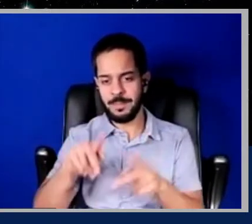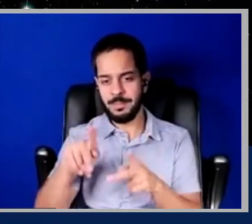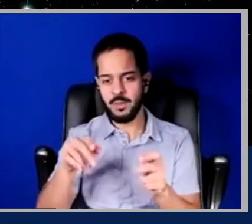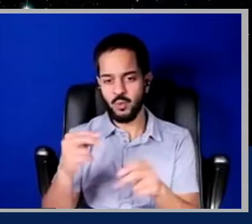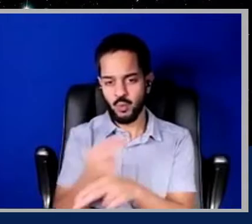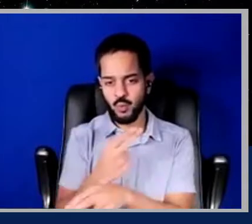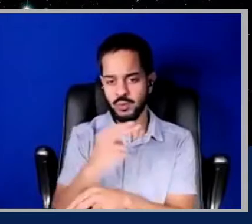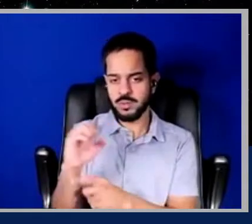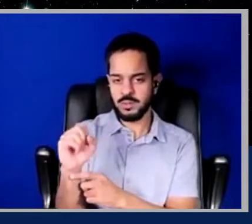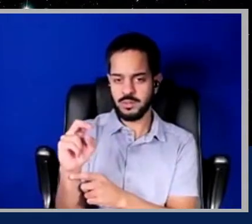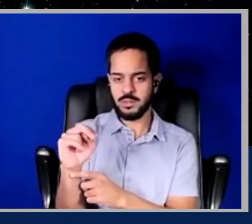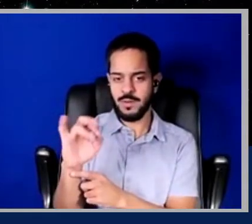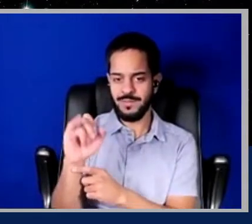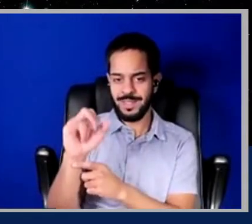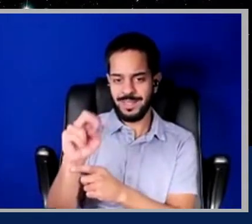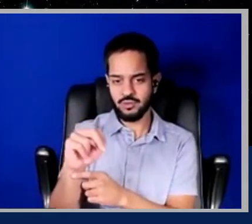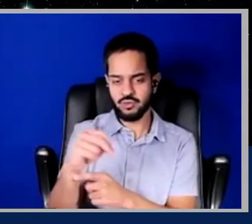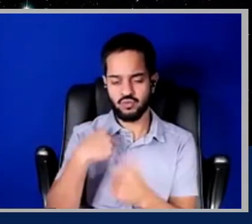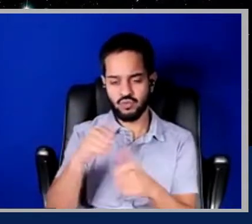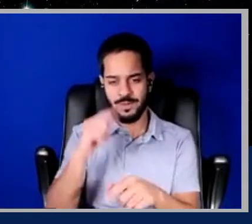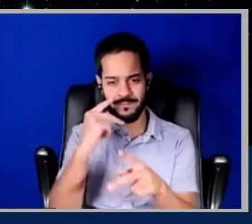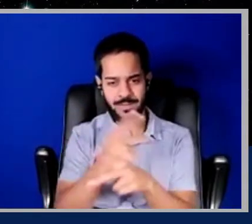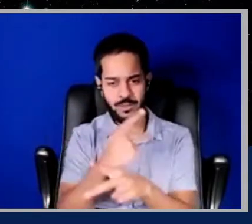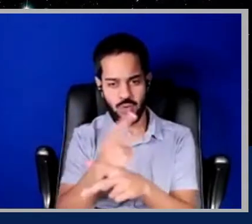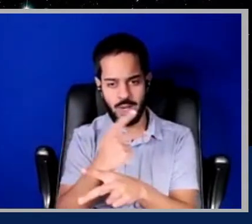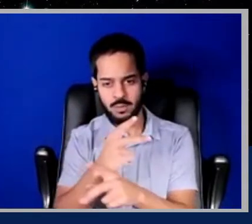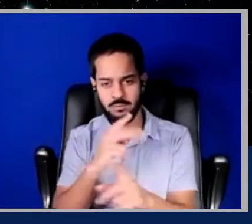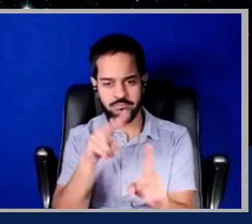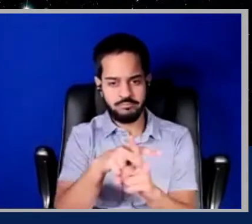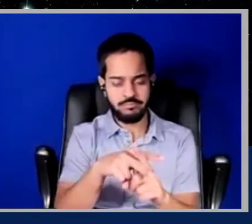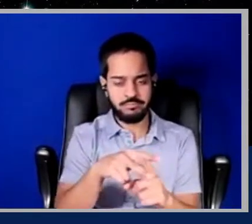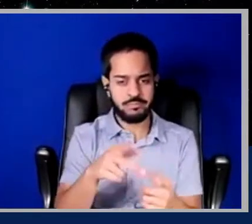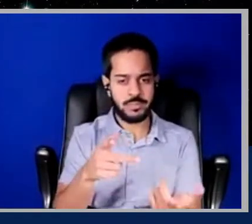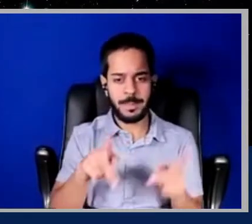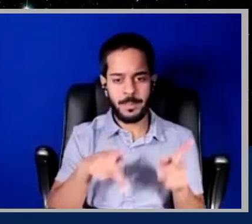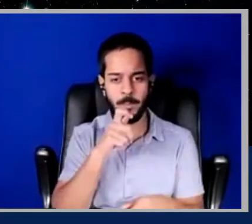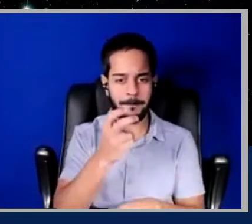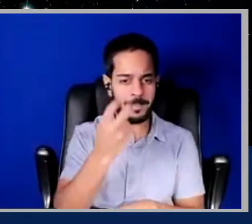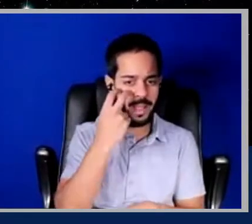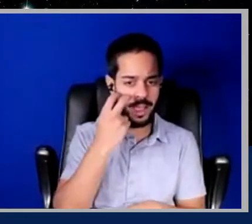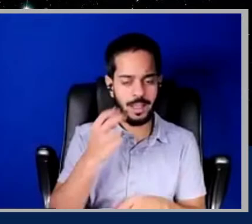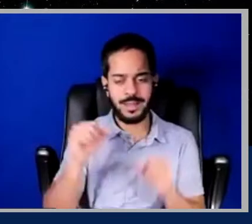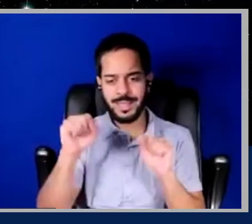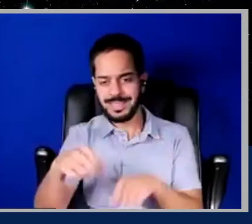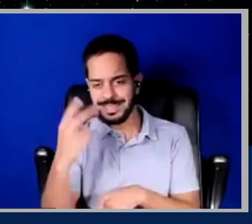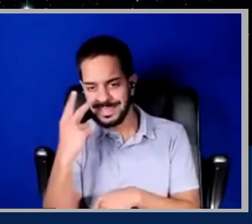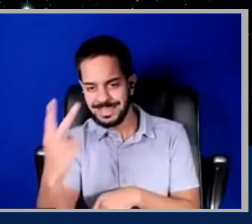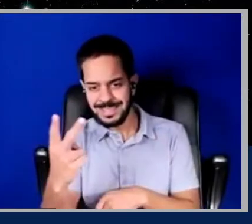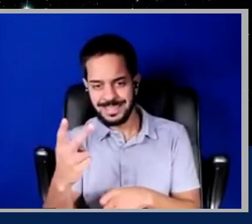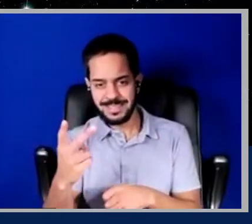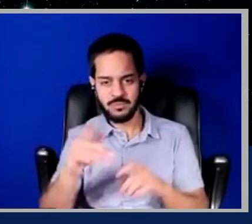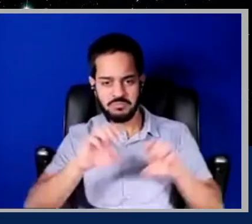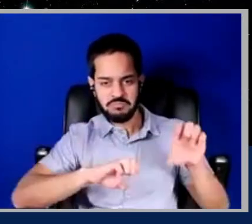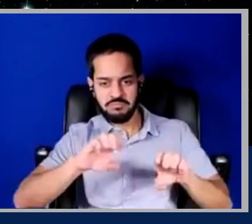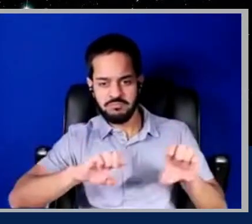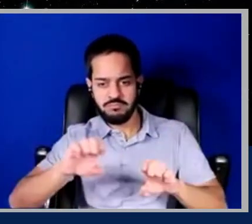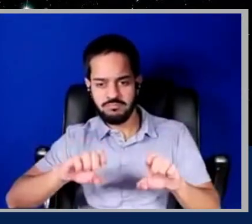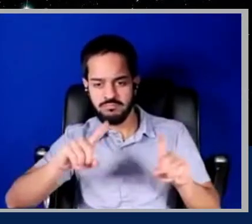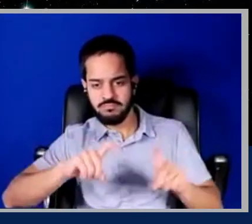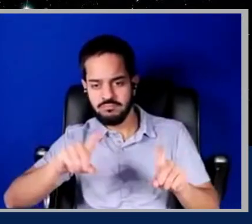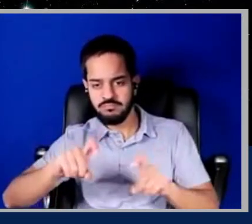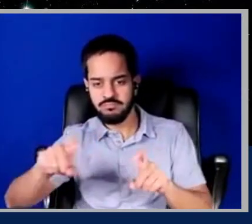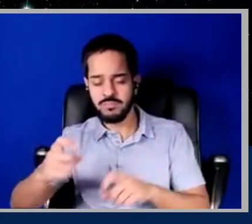tried to quantify that, and both people who are blind, people who are sighted. And one of the interesting outputs of that